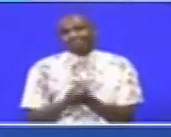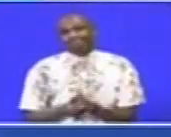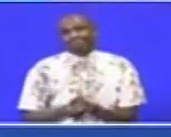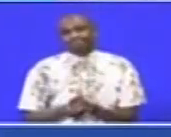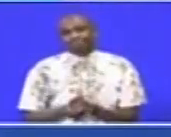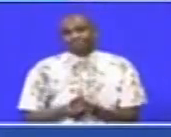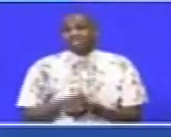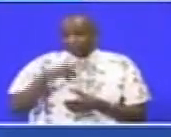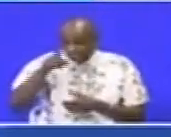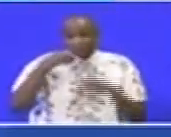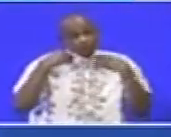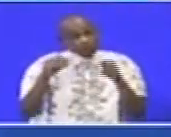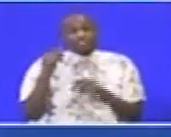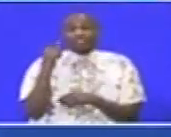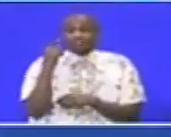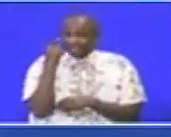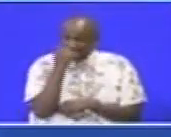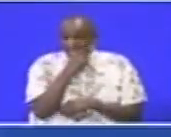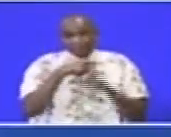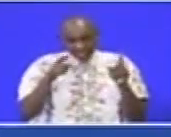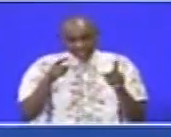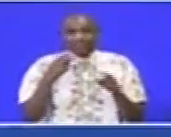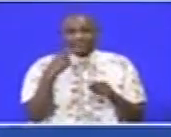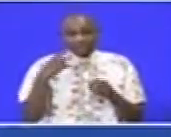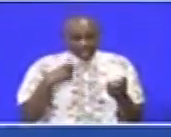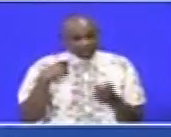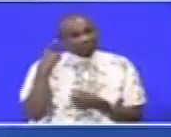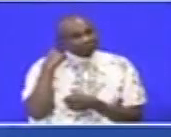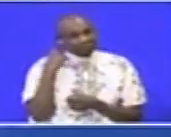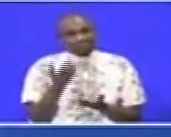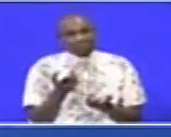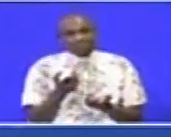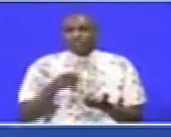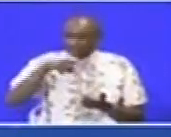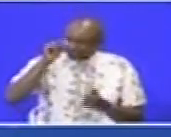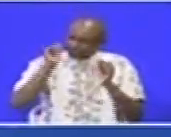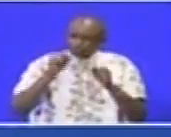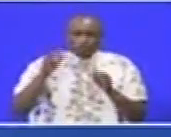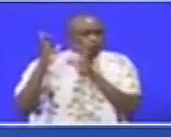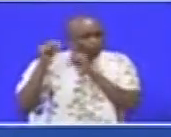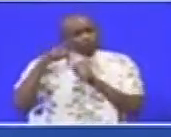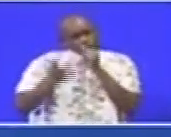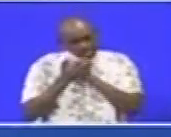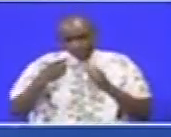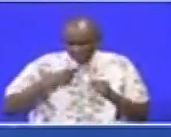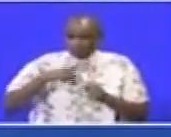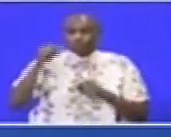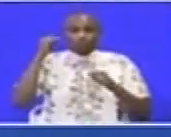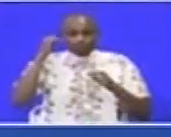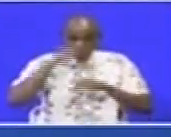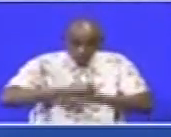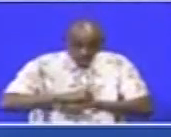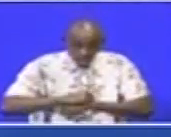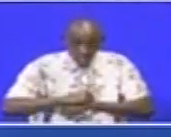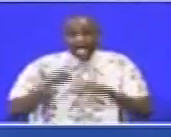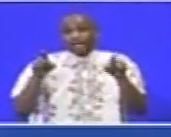Even if they have lost their sight, they still have their vision. Matumaini tu mweze kunisaidia kwa kupeleka shule